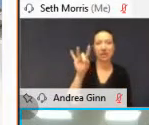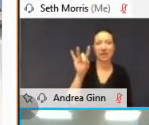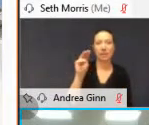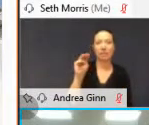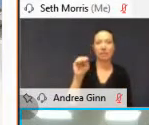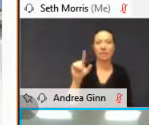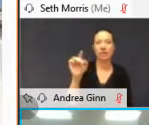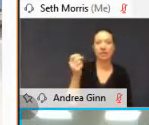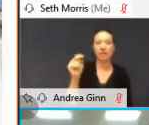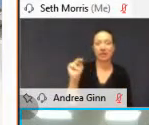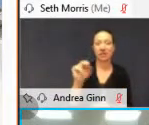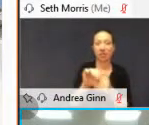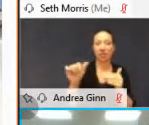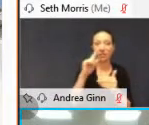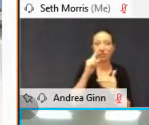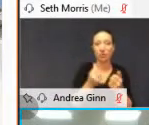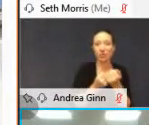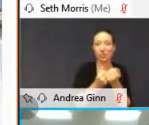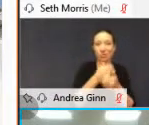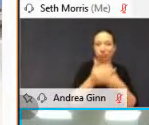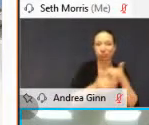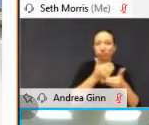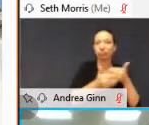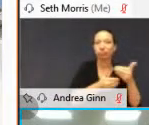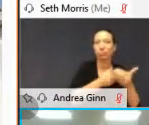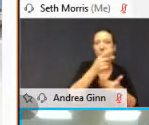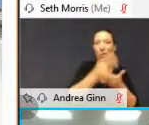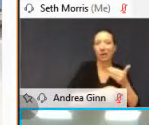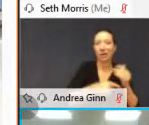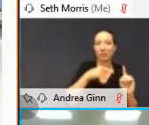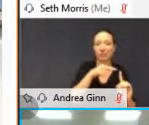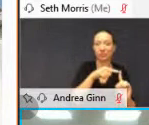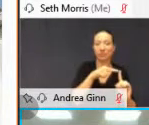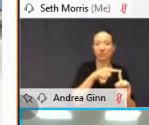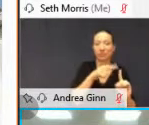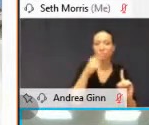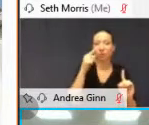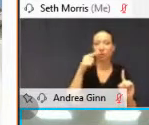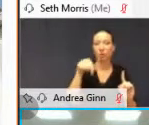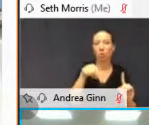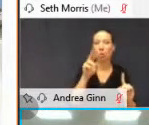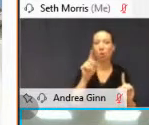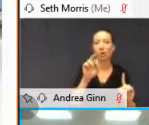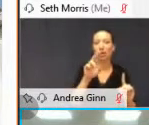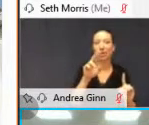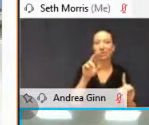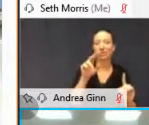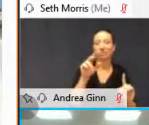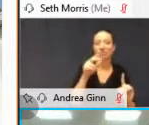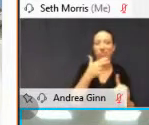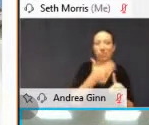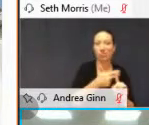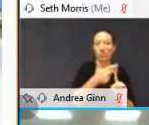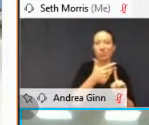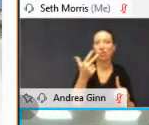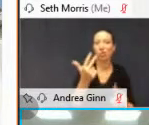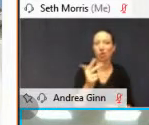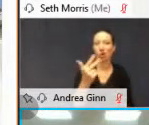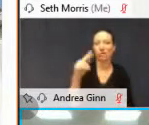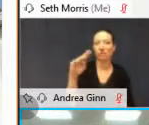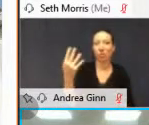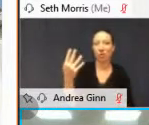program in quarters 3 and 4 of state fiscal year 20. In quarter 3, which was January to